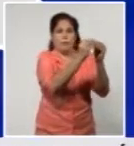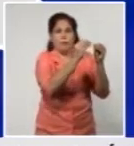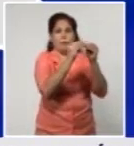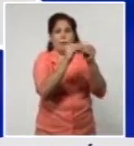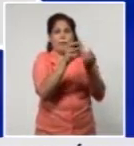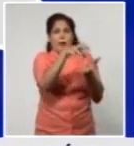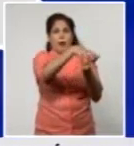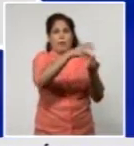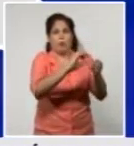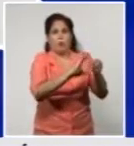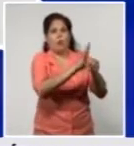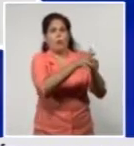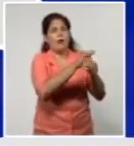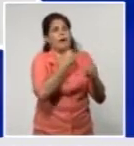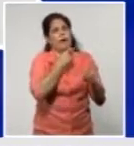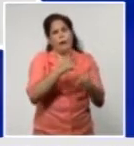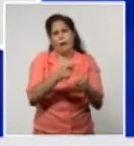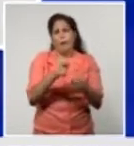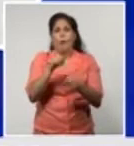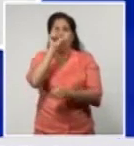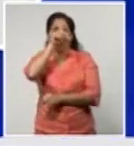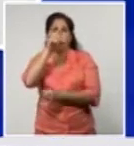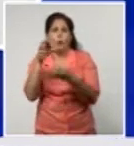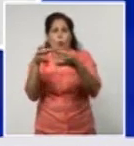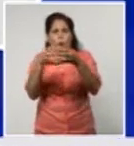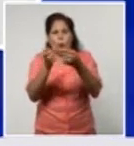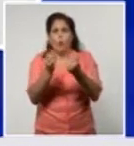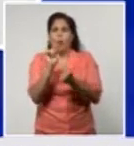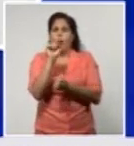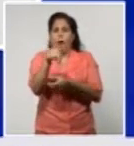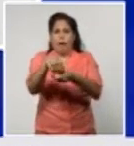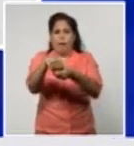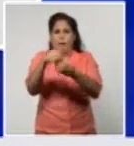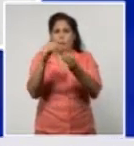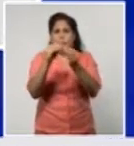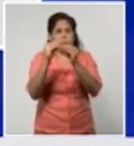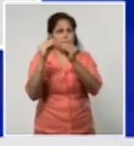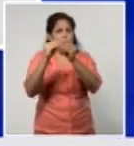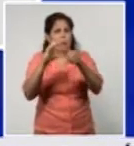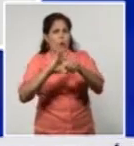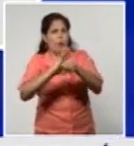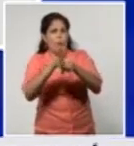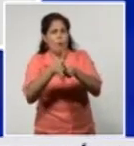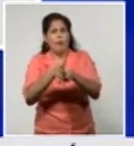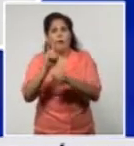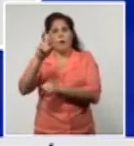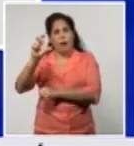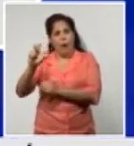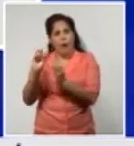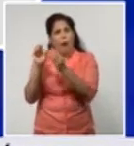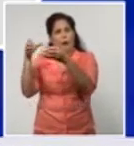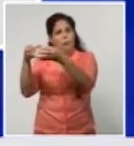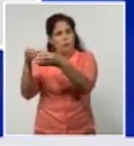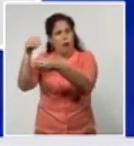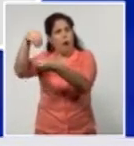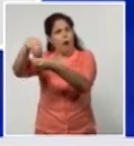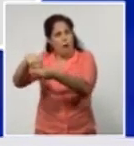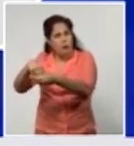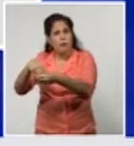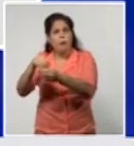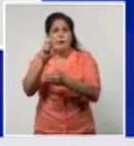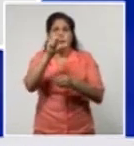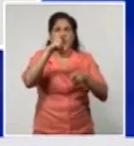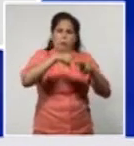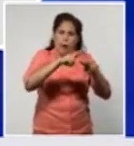different events that we had. For example, the events from El Cotorro, the event